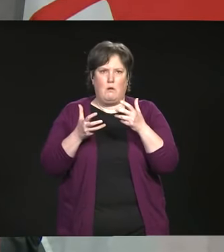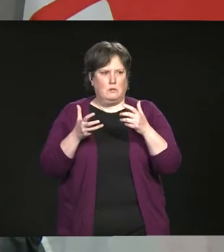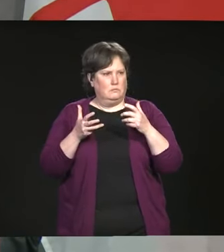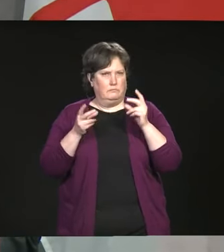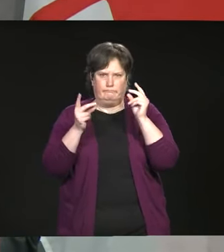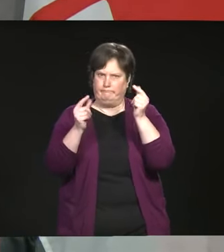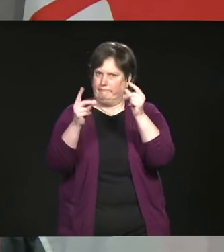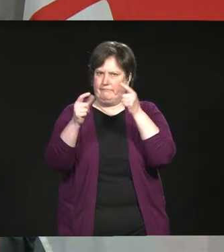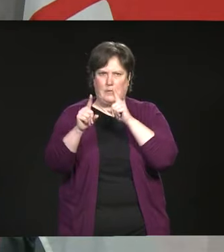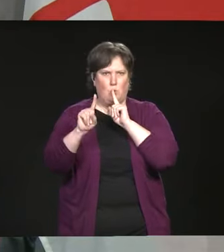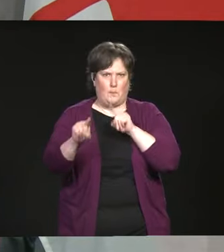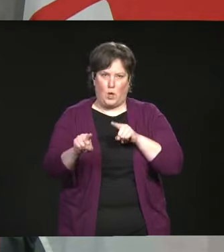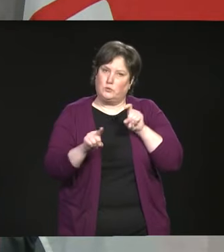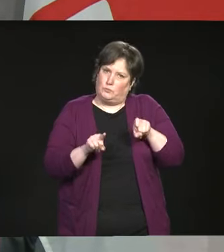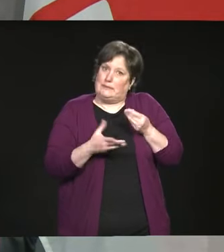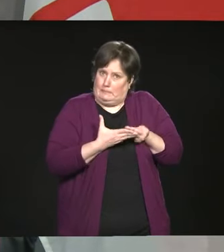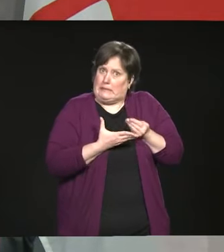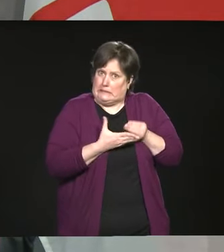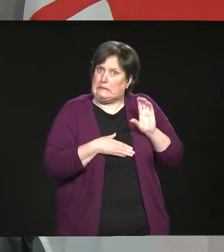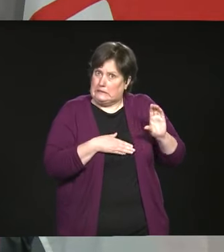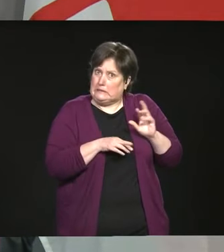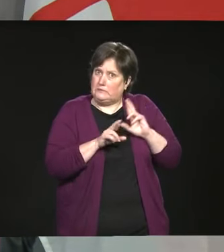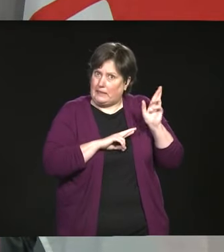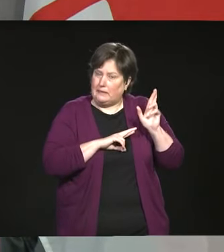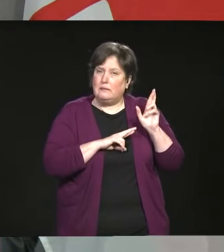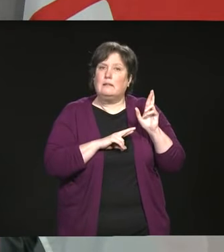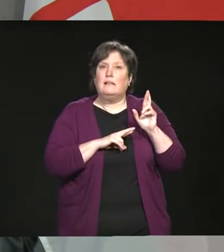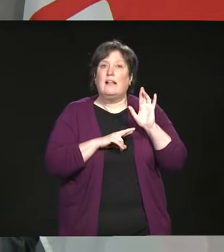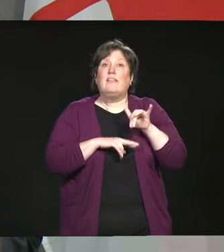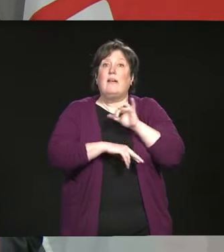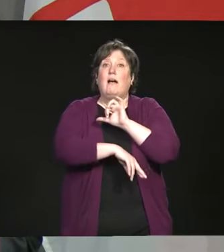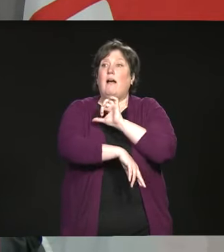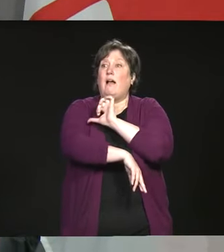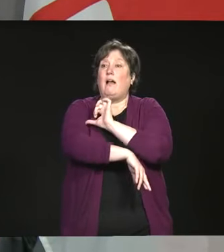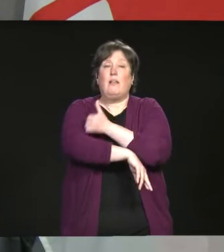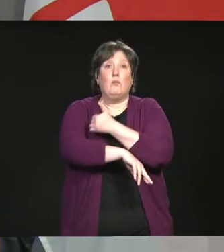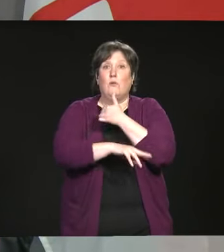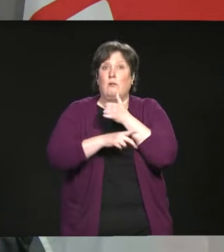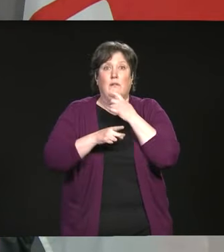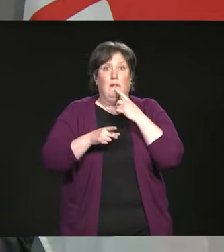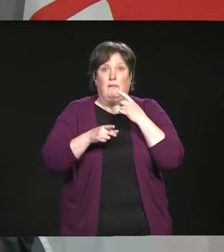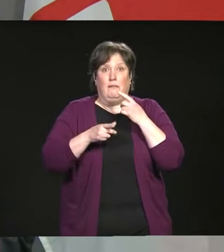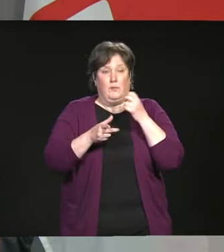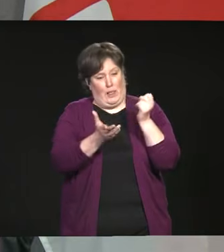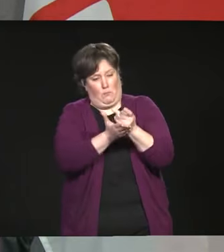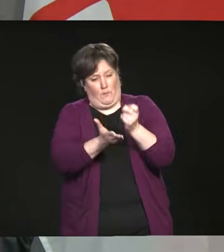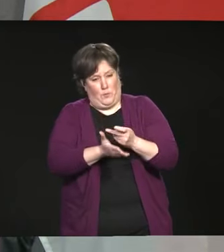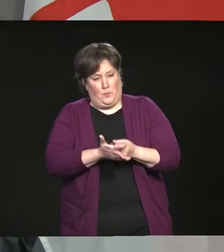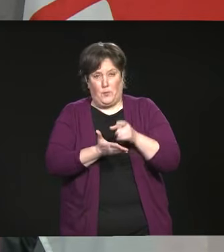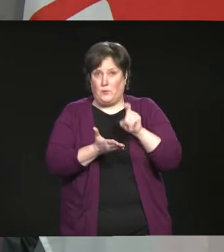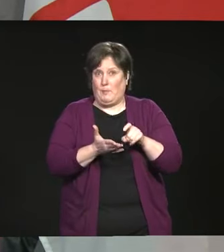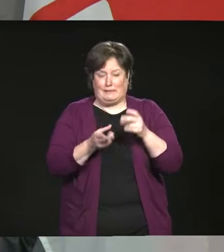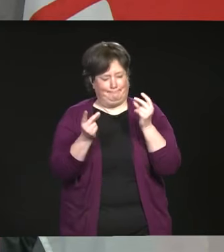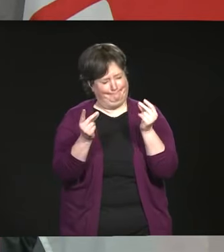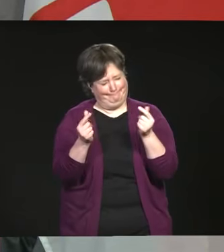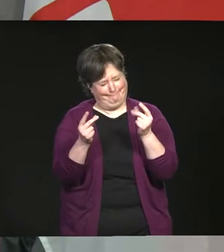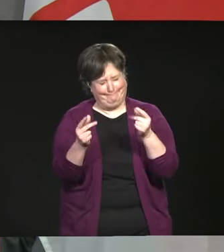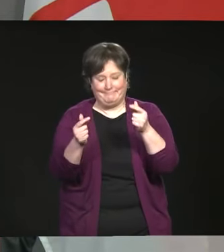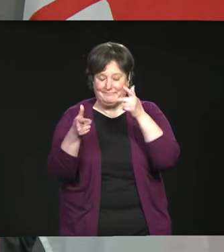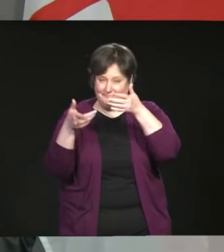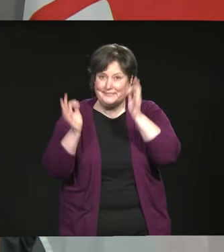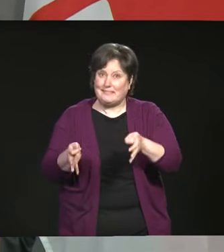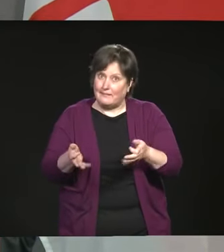these authorities will be required at an unprecedented speed. You're hearing Chrystia talk today about the need for us to get back